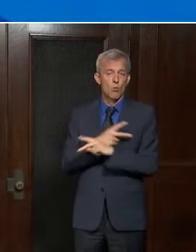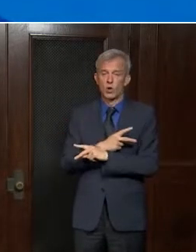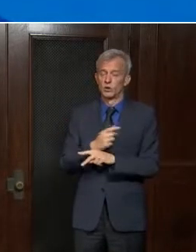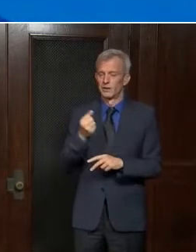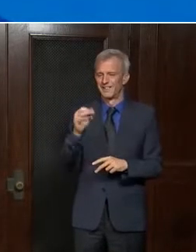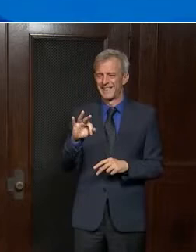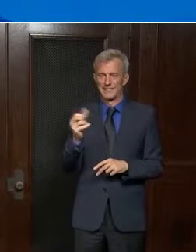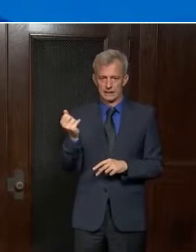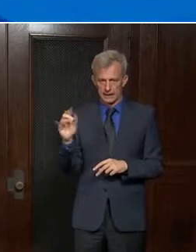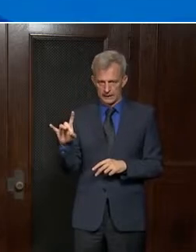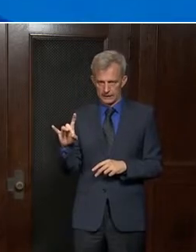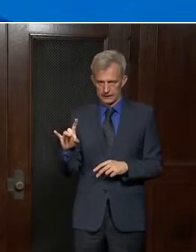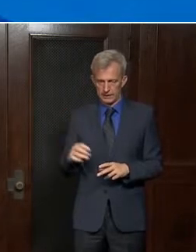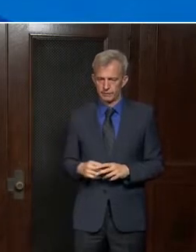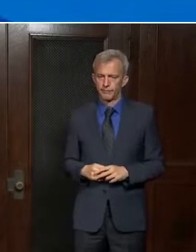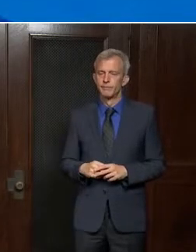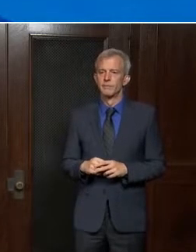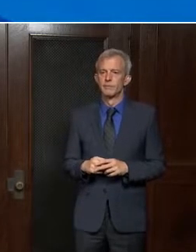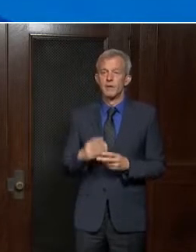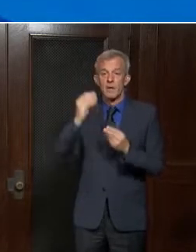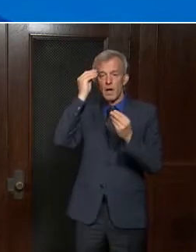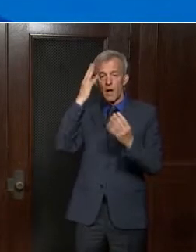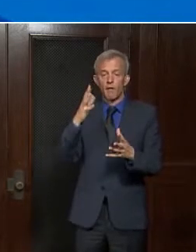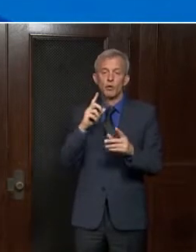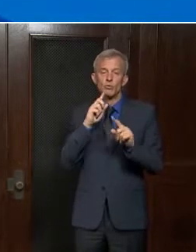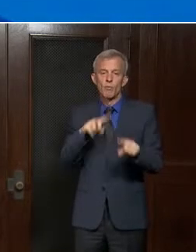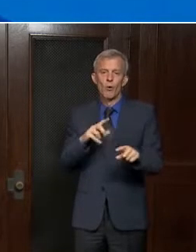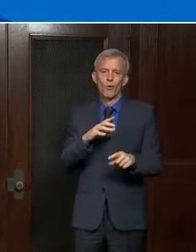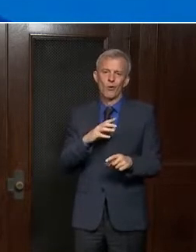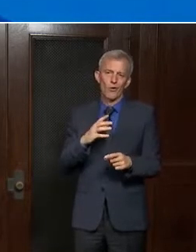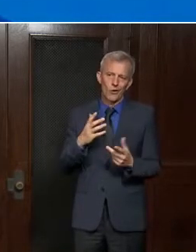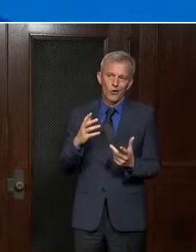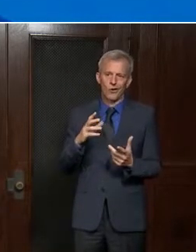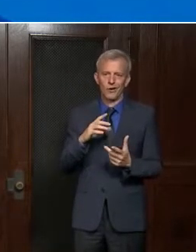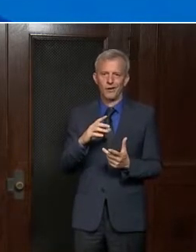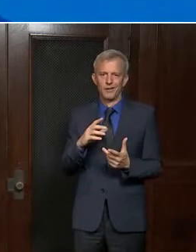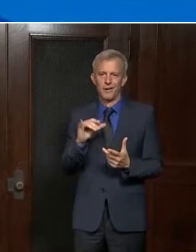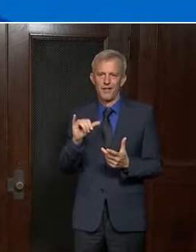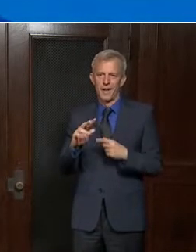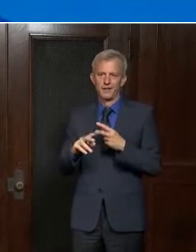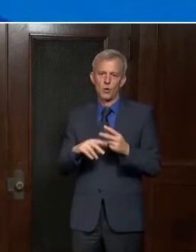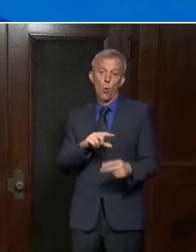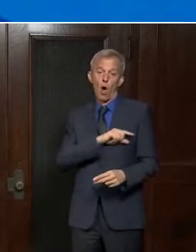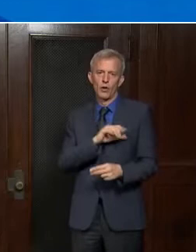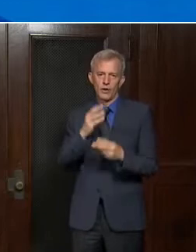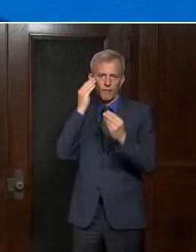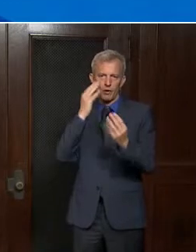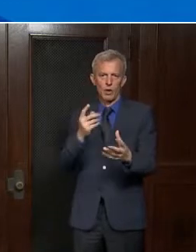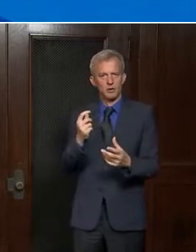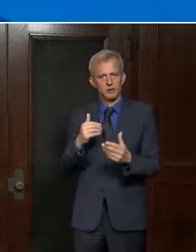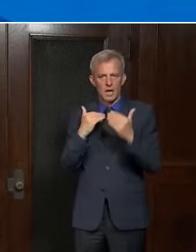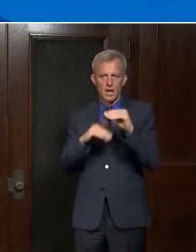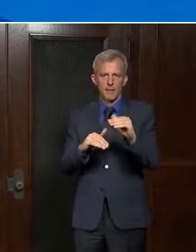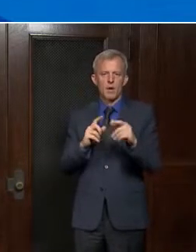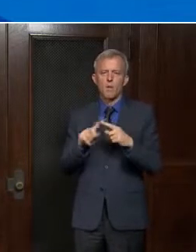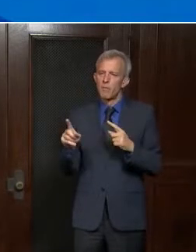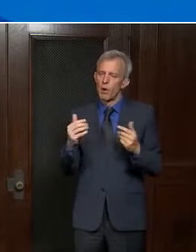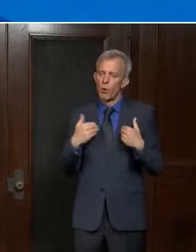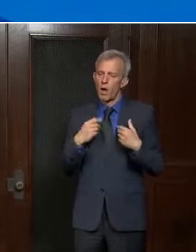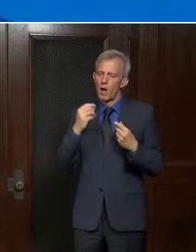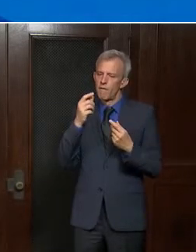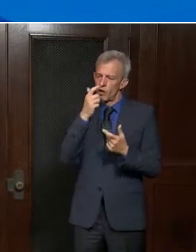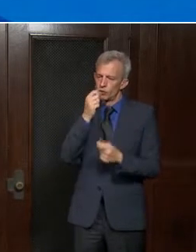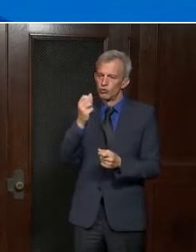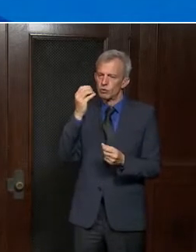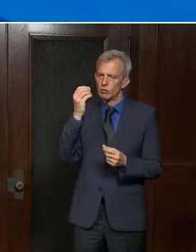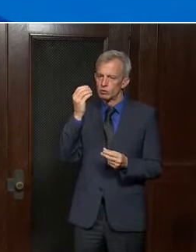1918. Now, data reporting and quality was a little bit limited back then, but we have some interesting information. And it was estimated